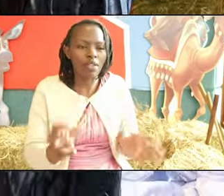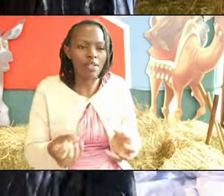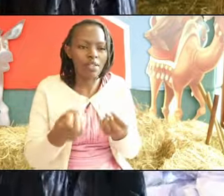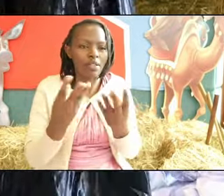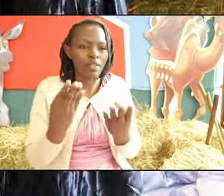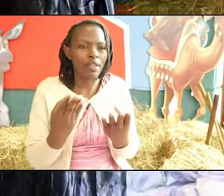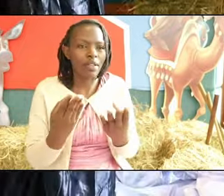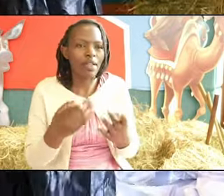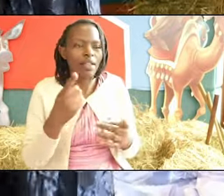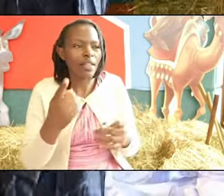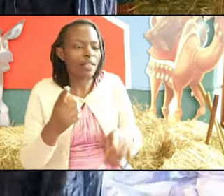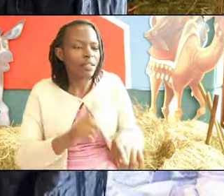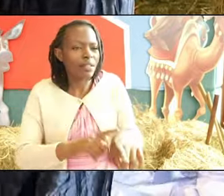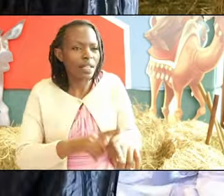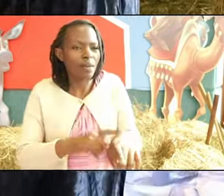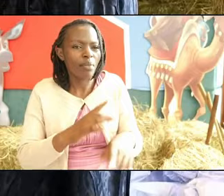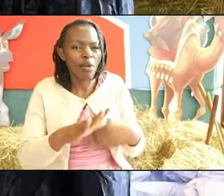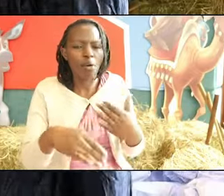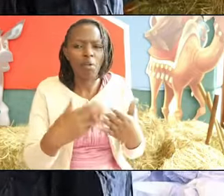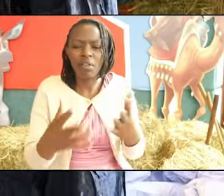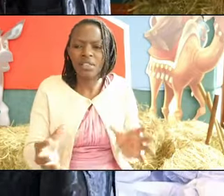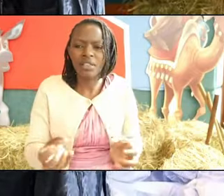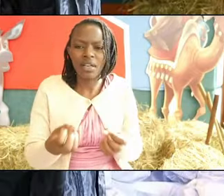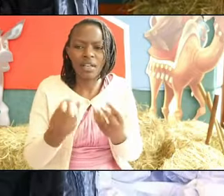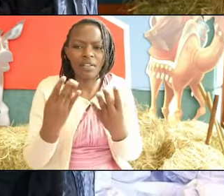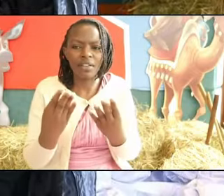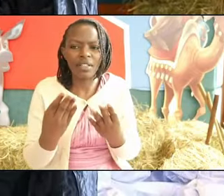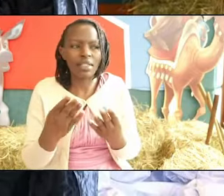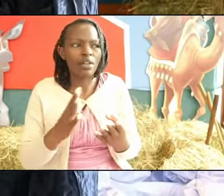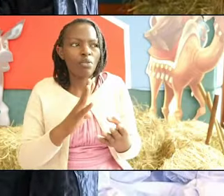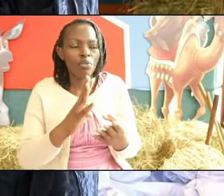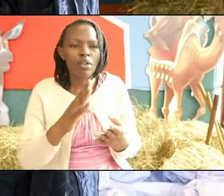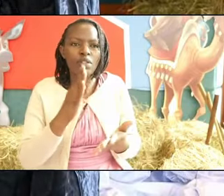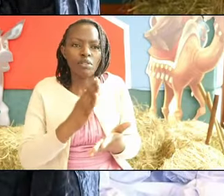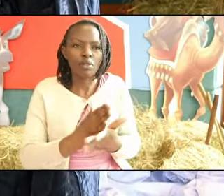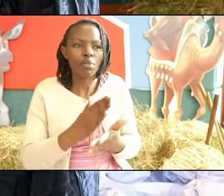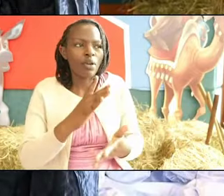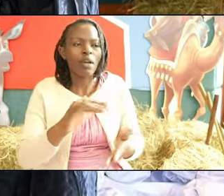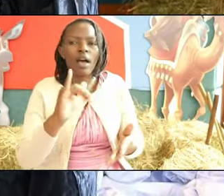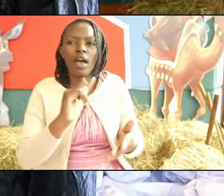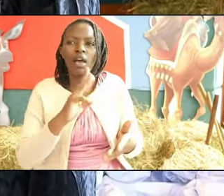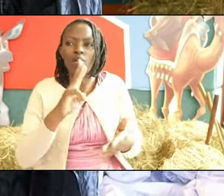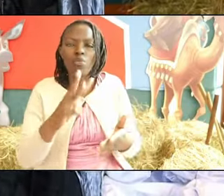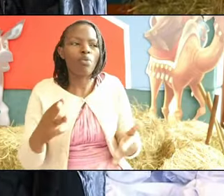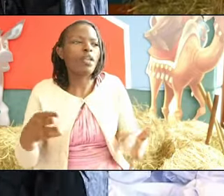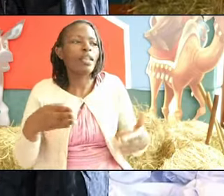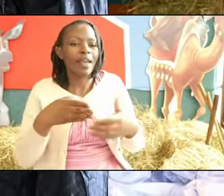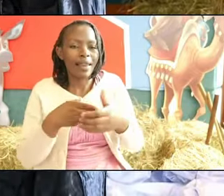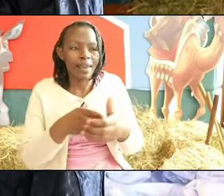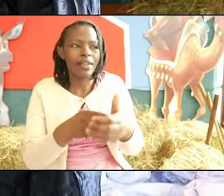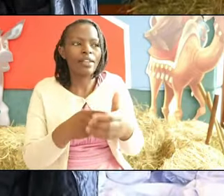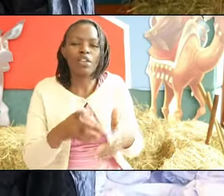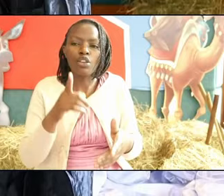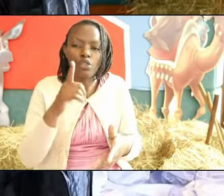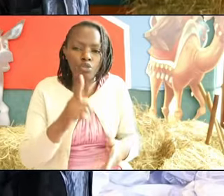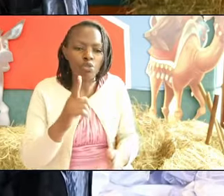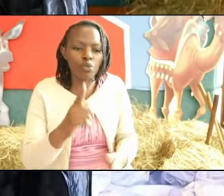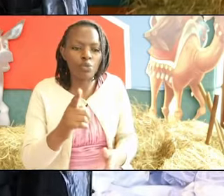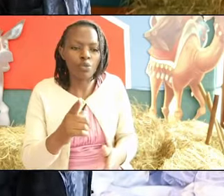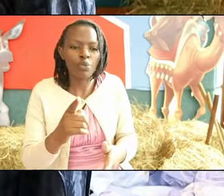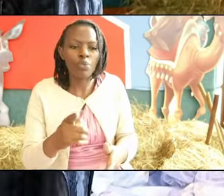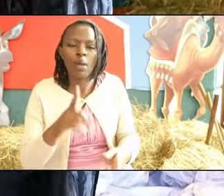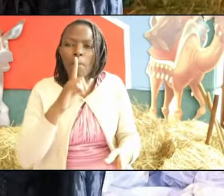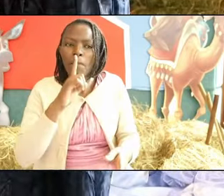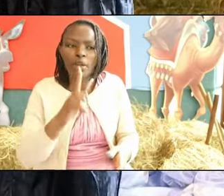event he decides to go through with the sacrifice, I will break him. Now, you, make